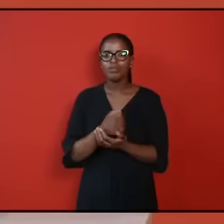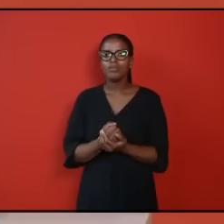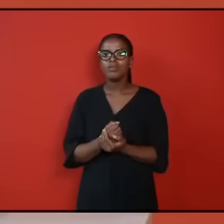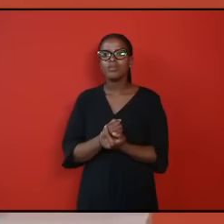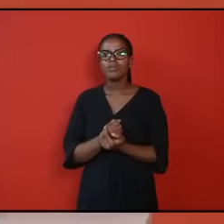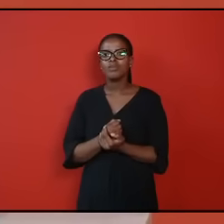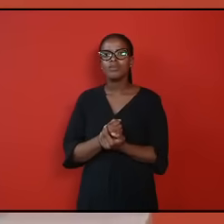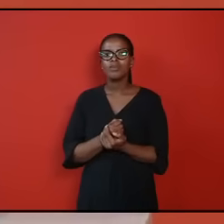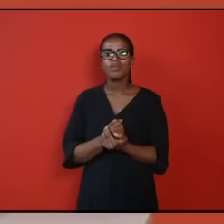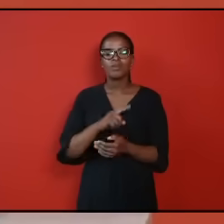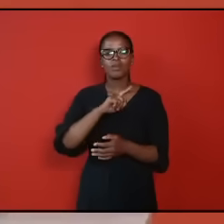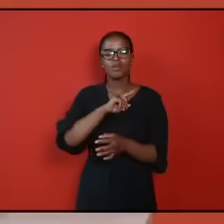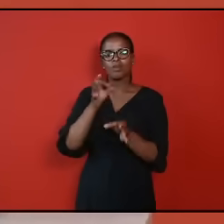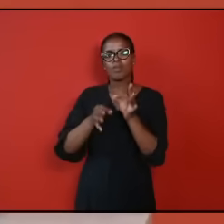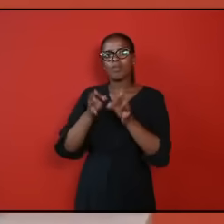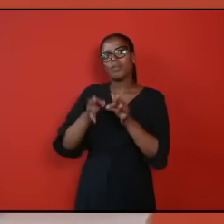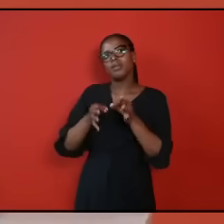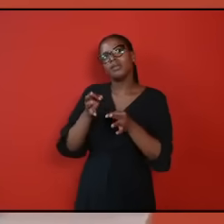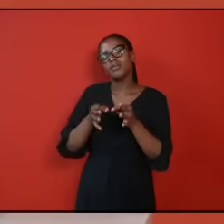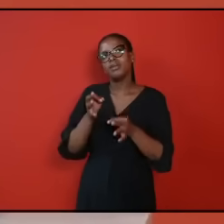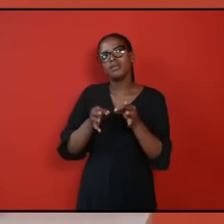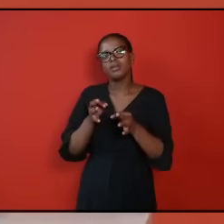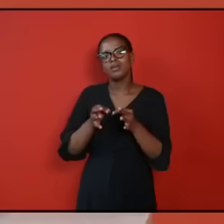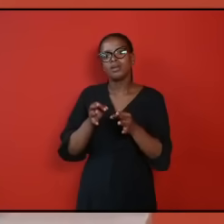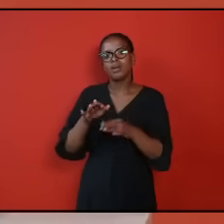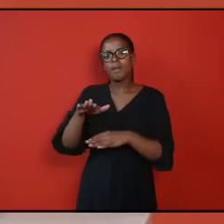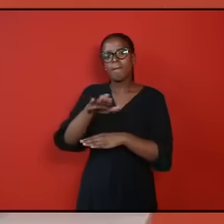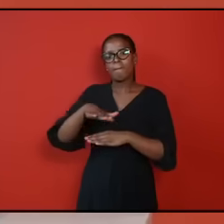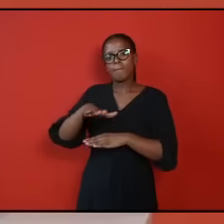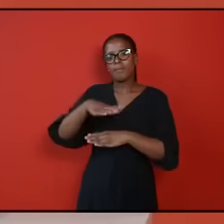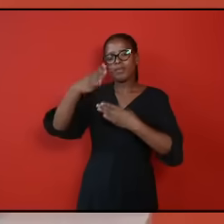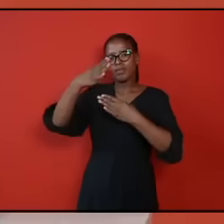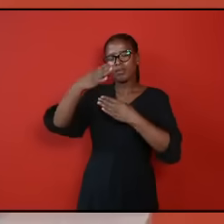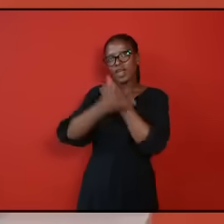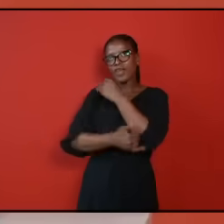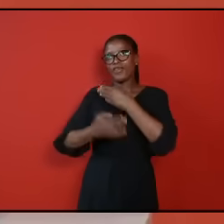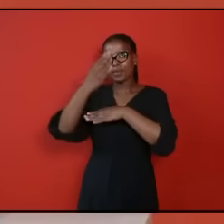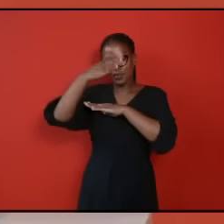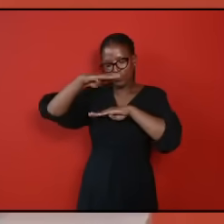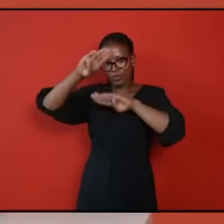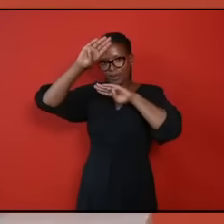the current ruling party in Botswana.